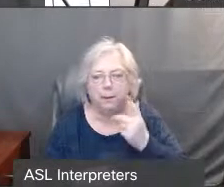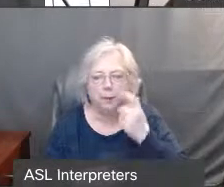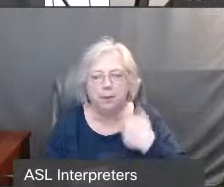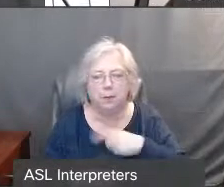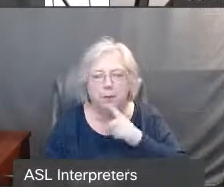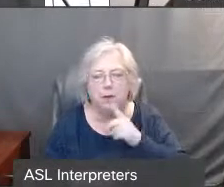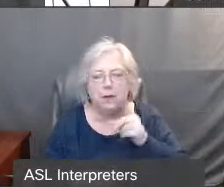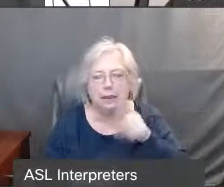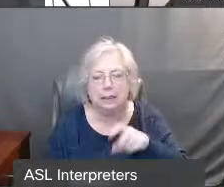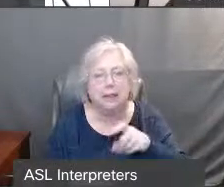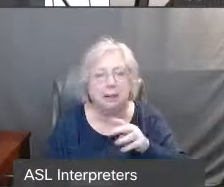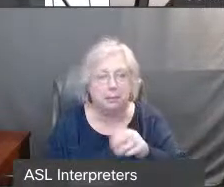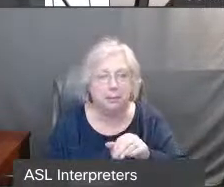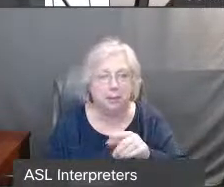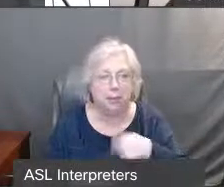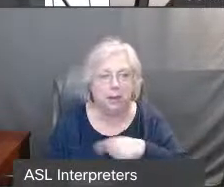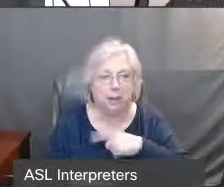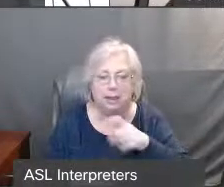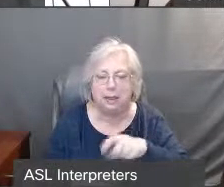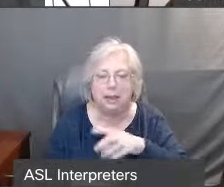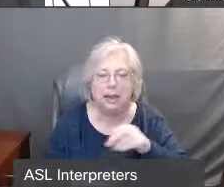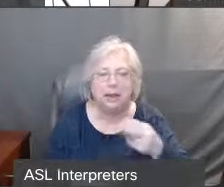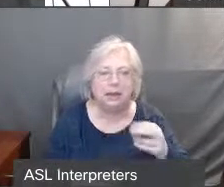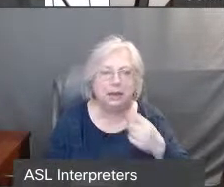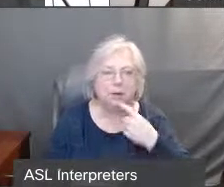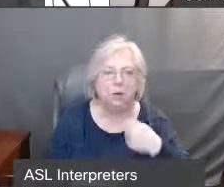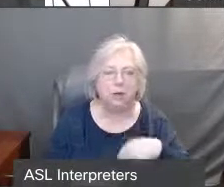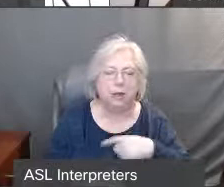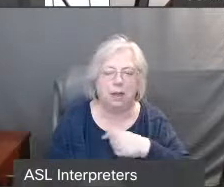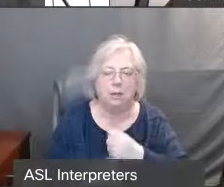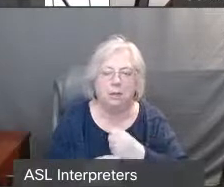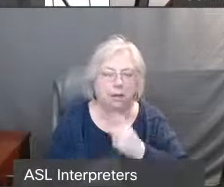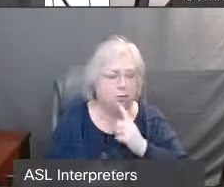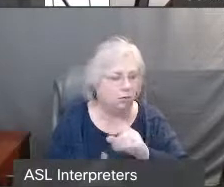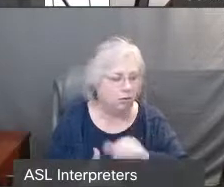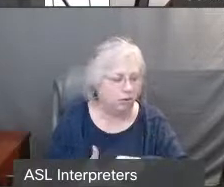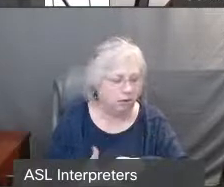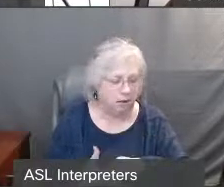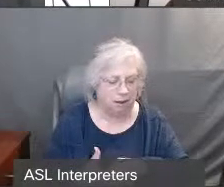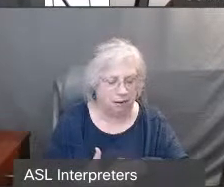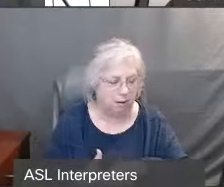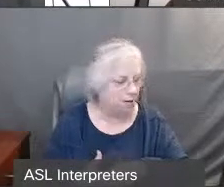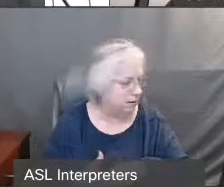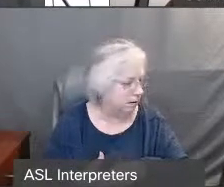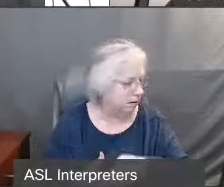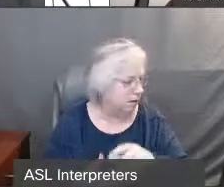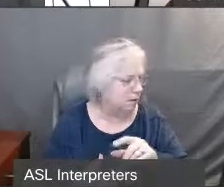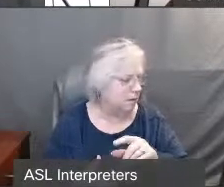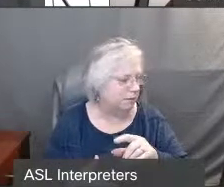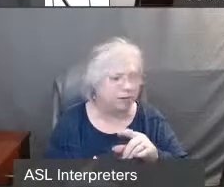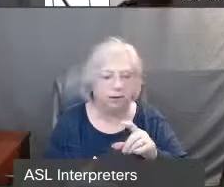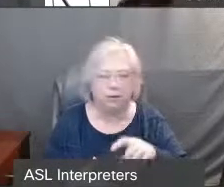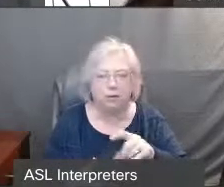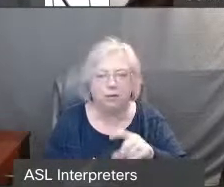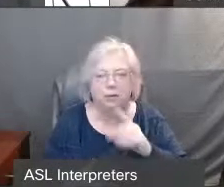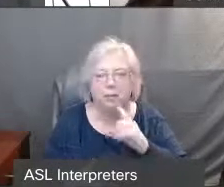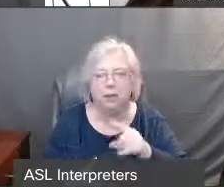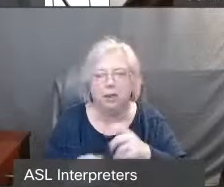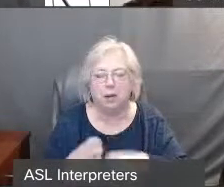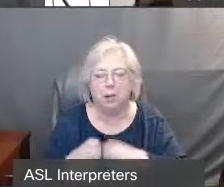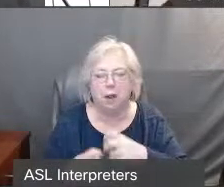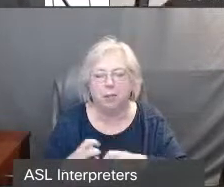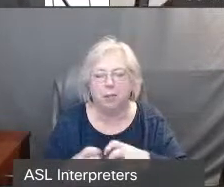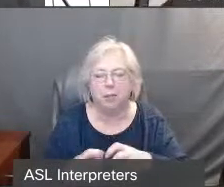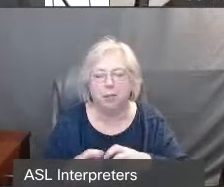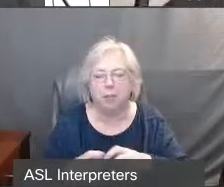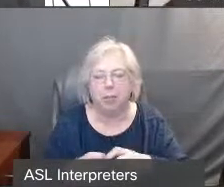needed by us, and he's told us to make sure this is something, he said, that shouldn't be a problem. He thinks he gave us